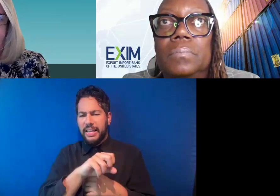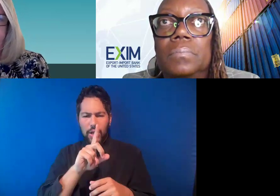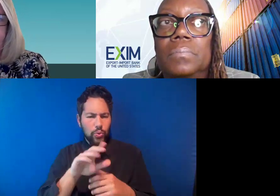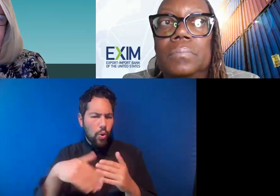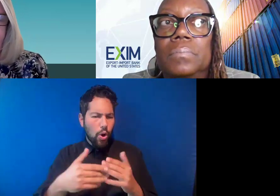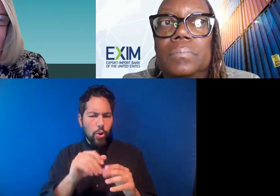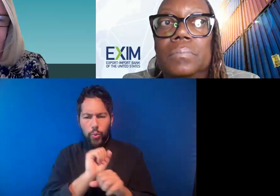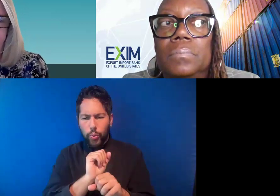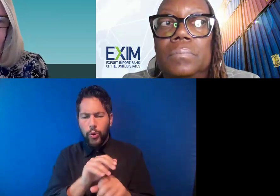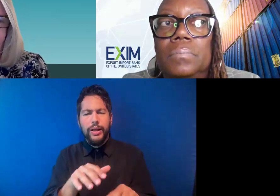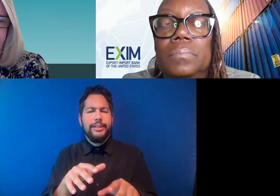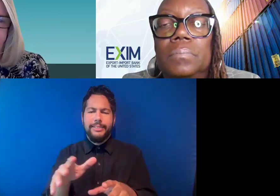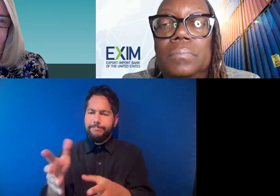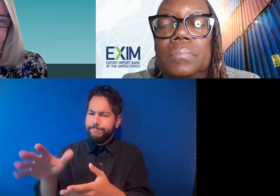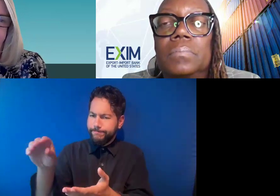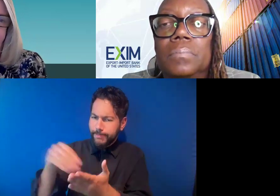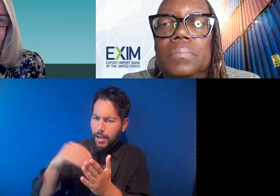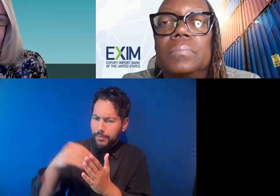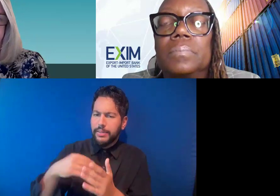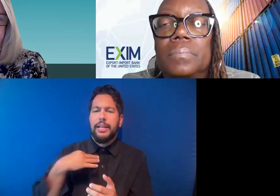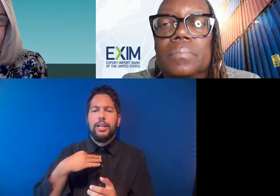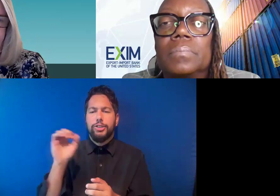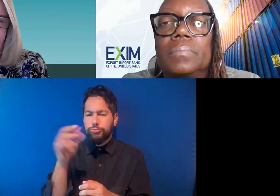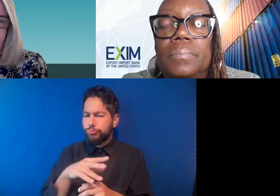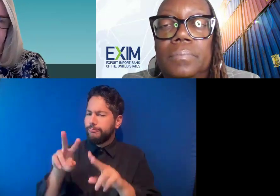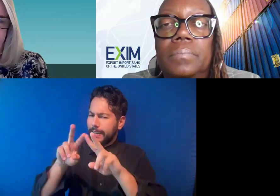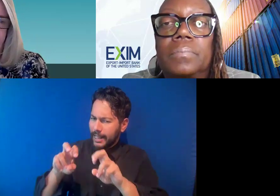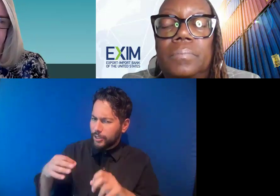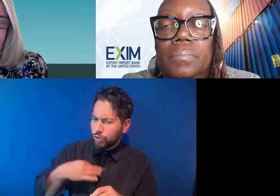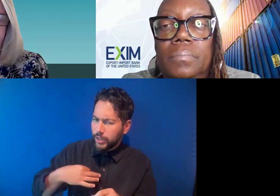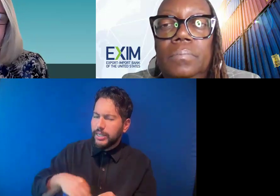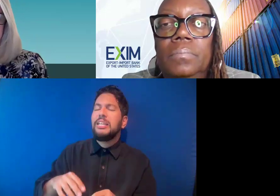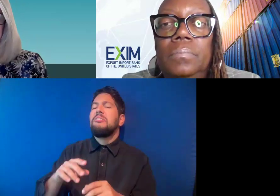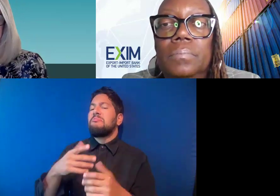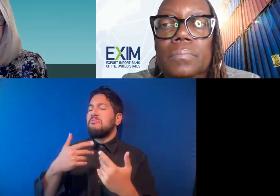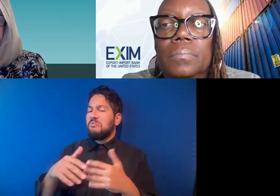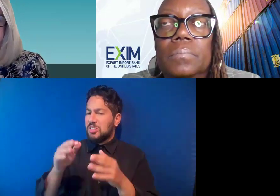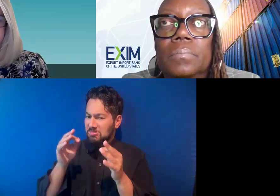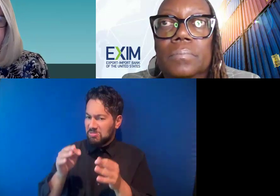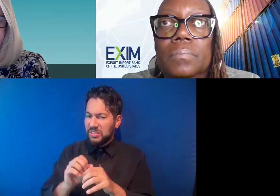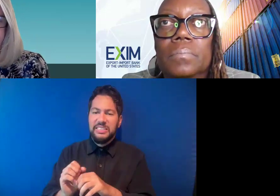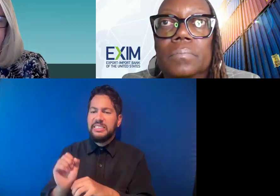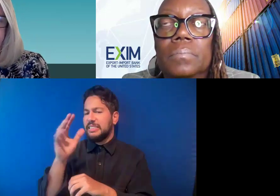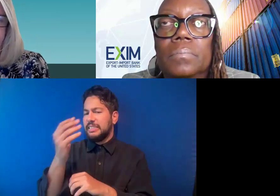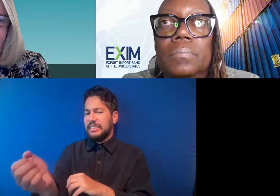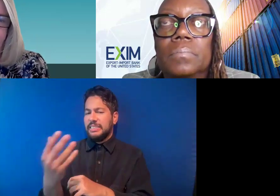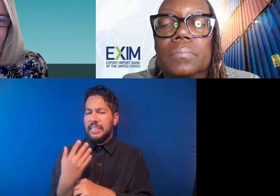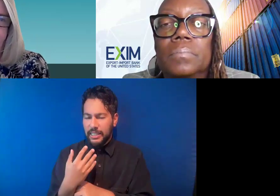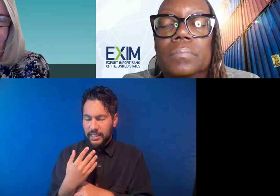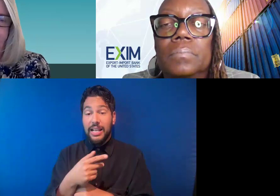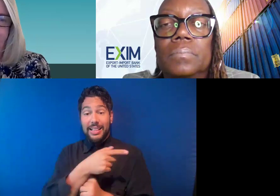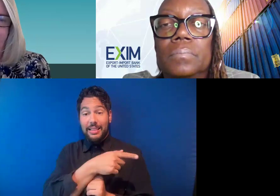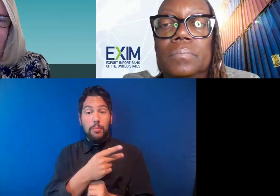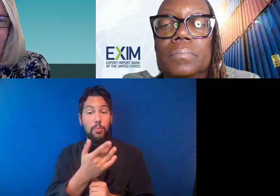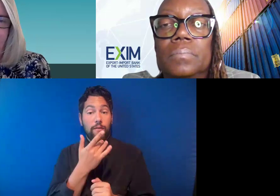about taking the application, doing the credit analysis, and making the decision, and then sending it to us. Because they are a preferred lender, then that means